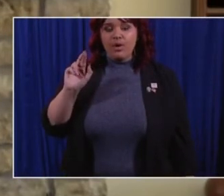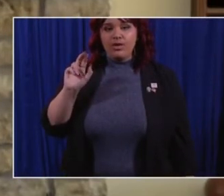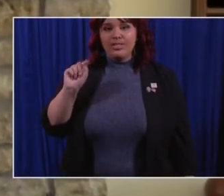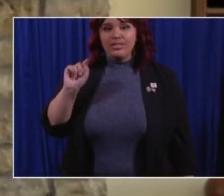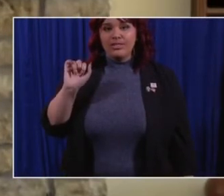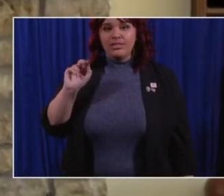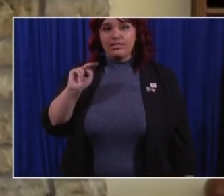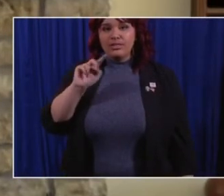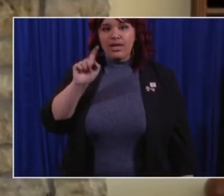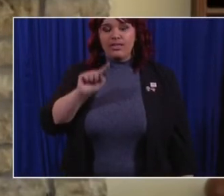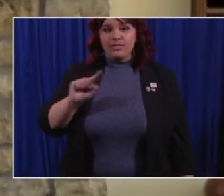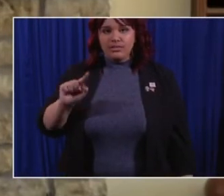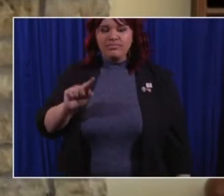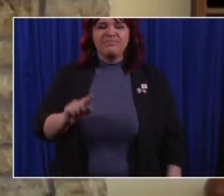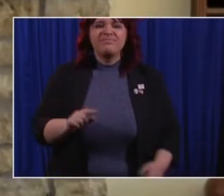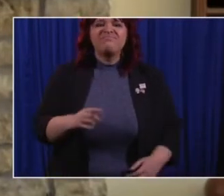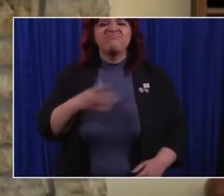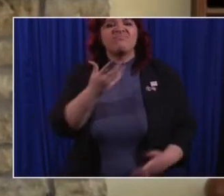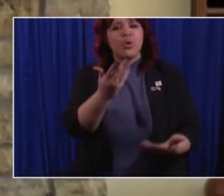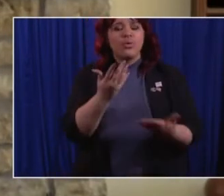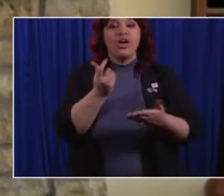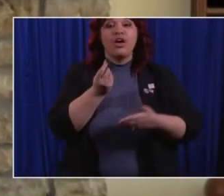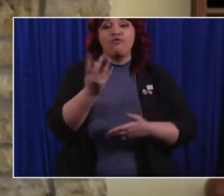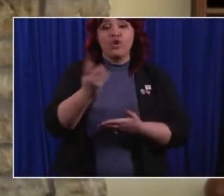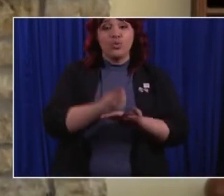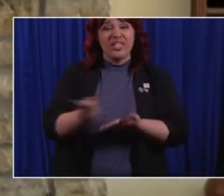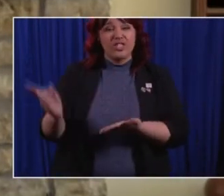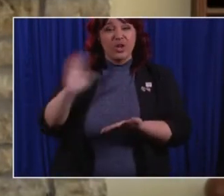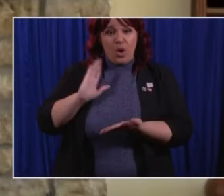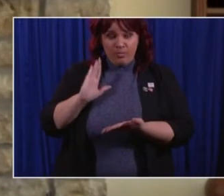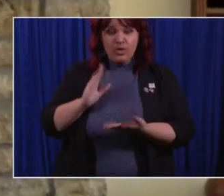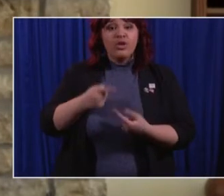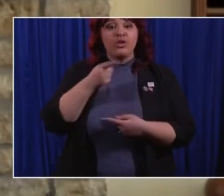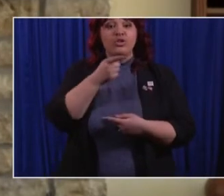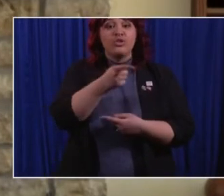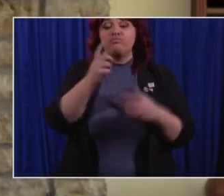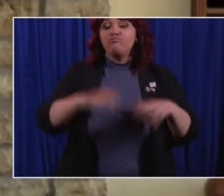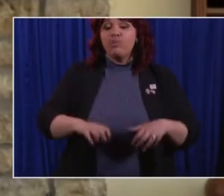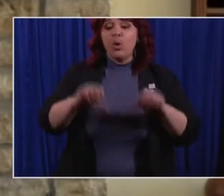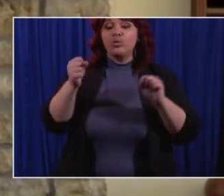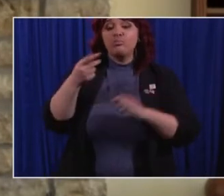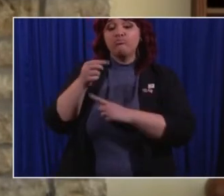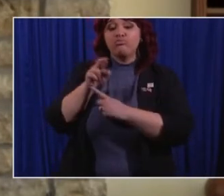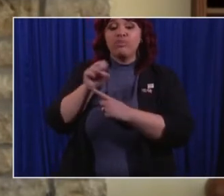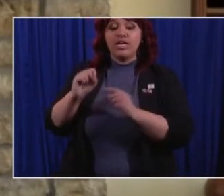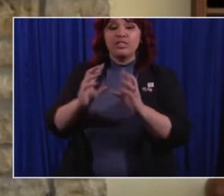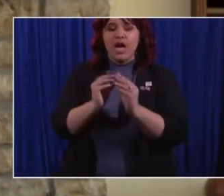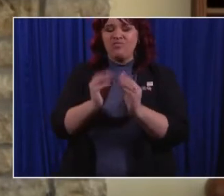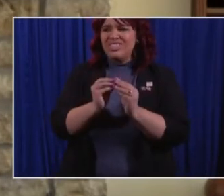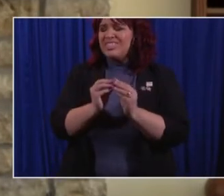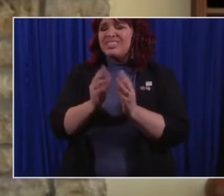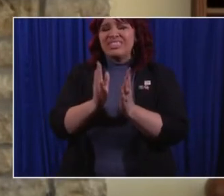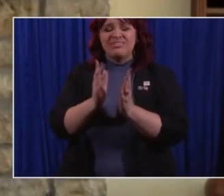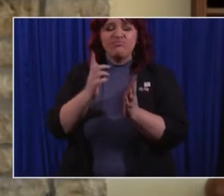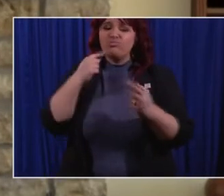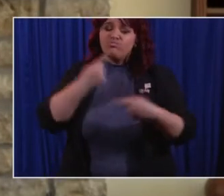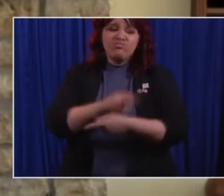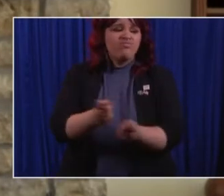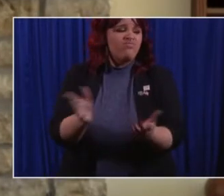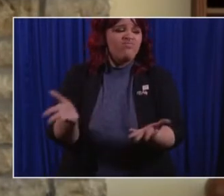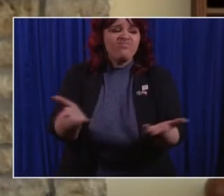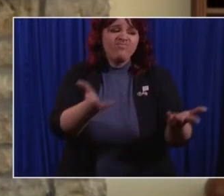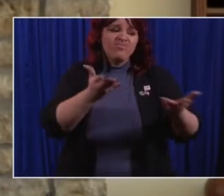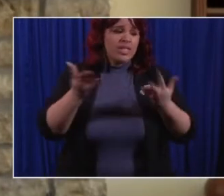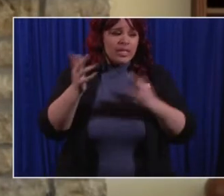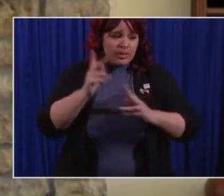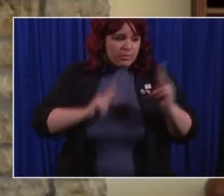more scrupulous documentation when it came to race of those receiving the vaccine. Do you have specific numbers of how many more people of color